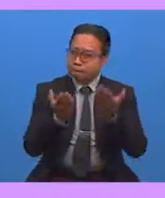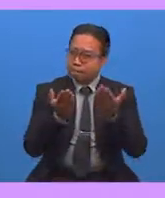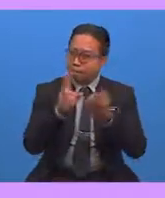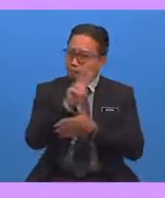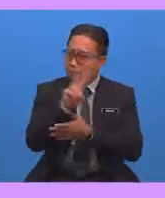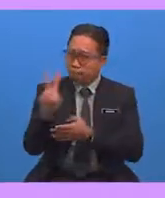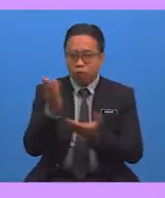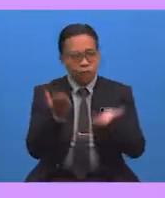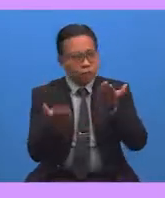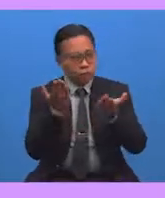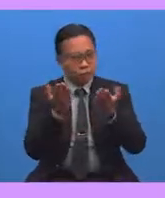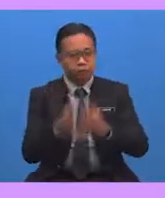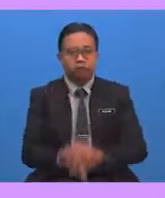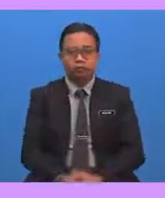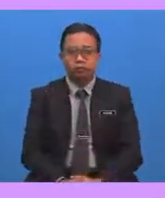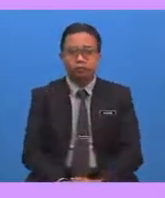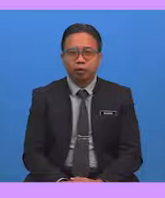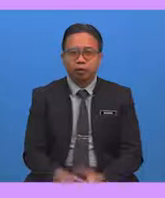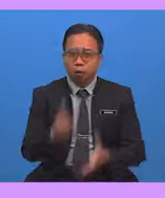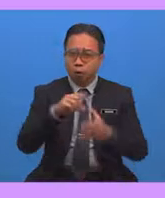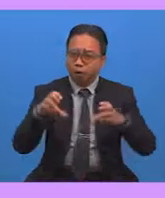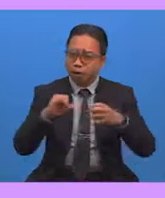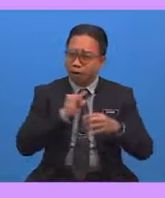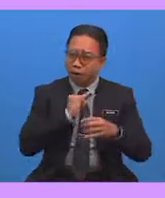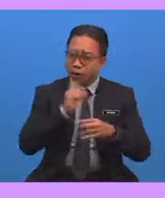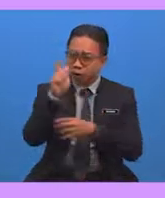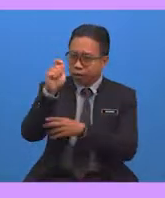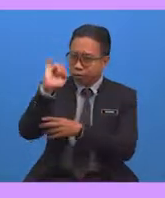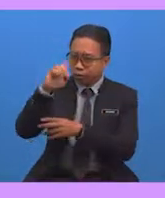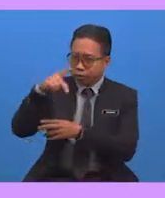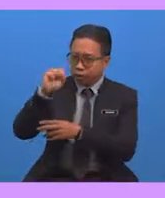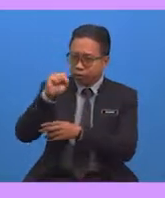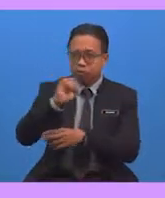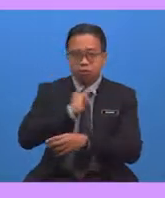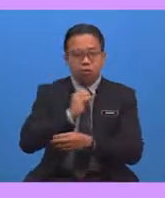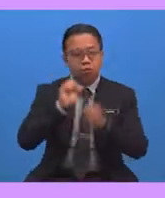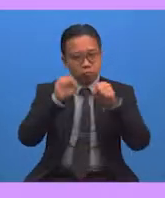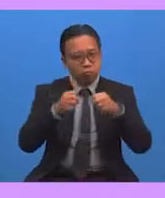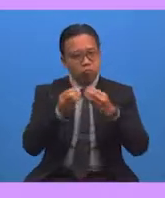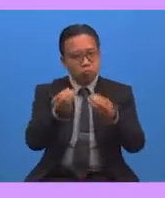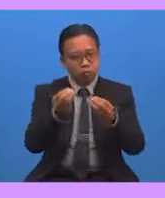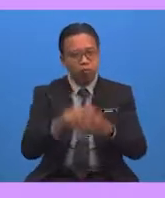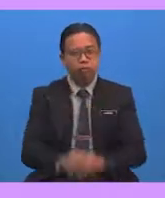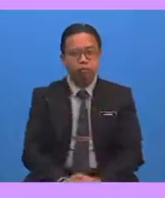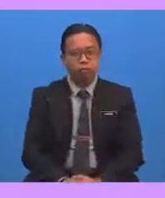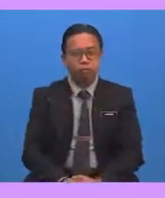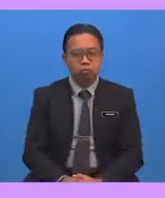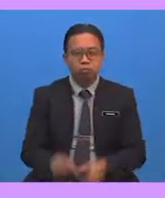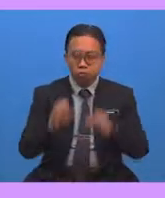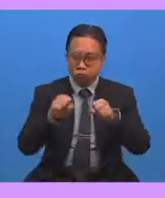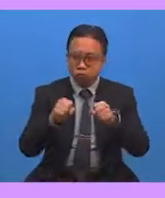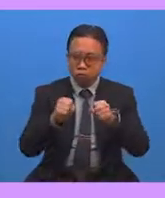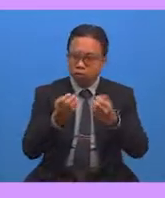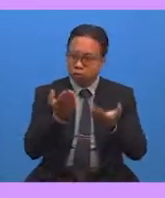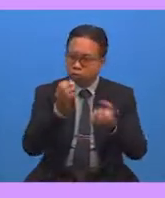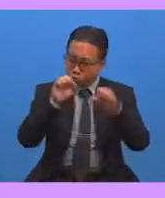Bennett. Okay, one tip that I can give you. Some quotes are really worth memorizing for